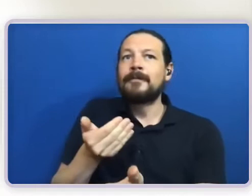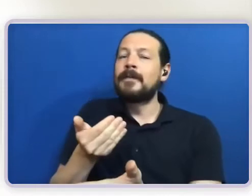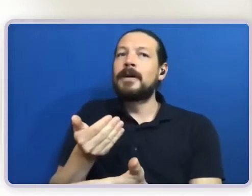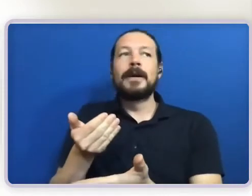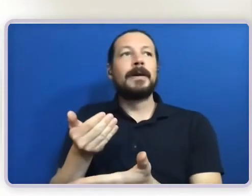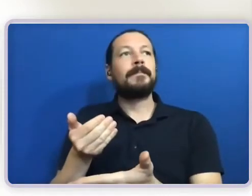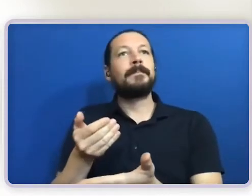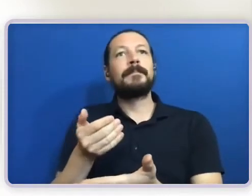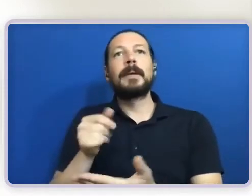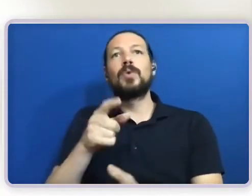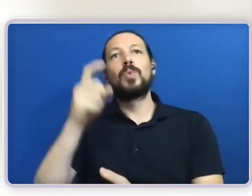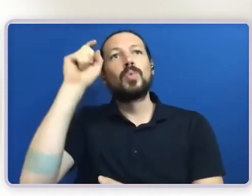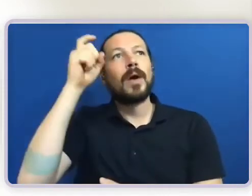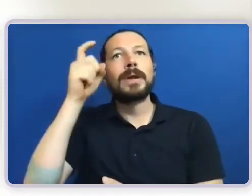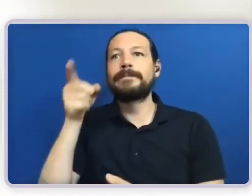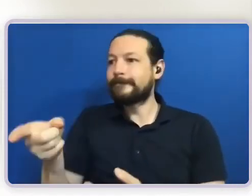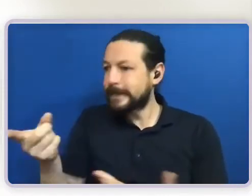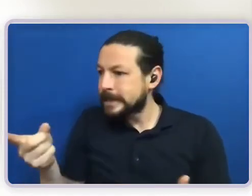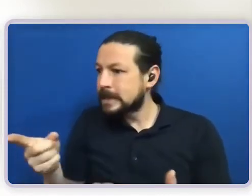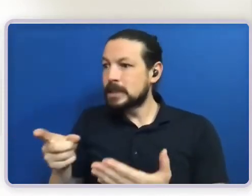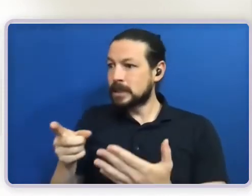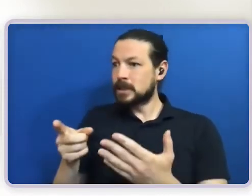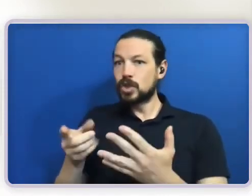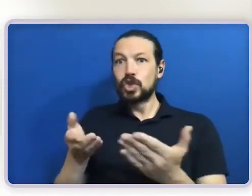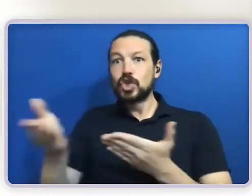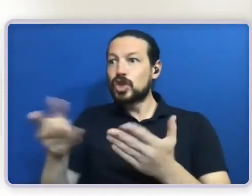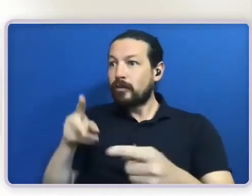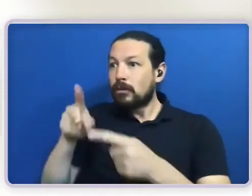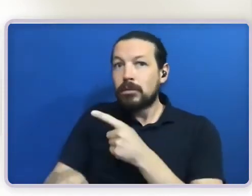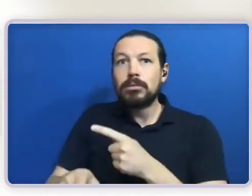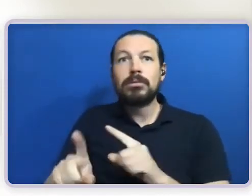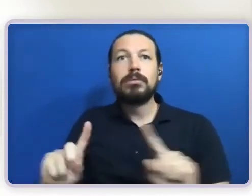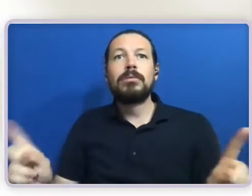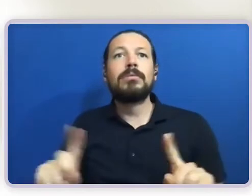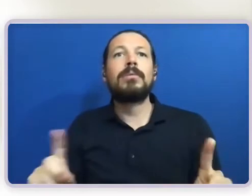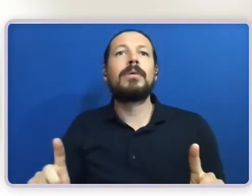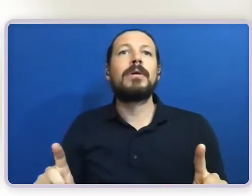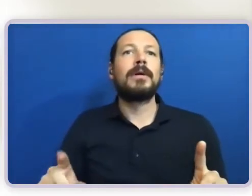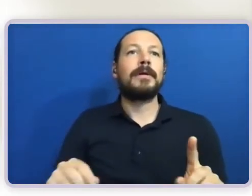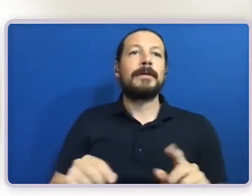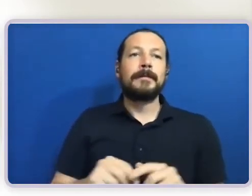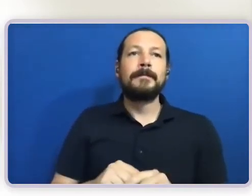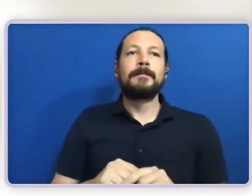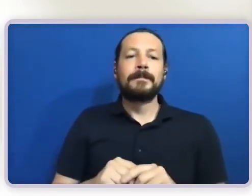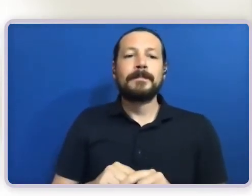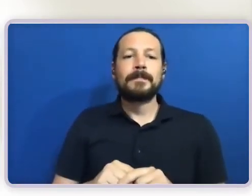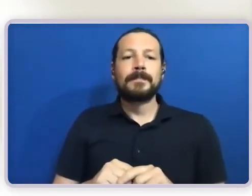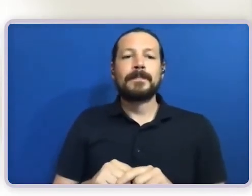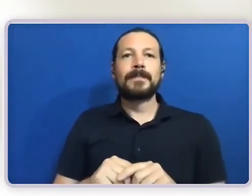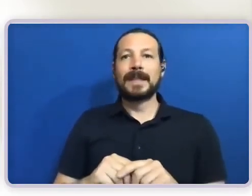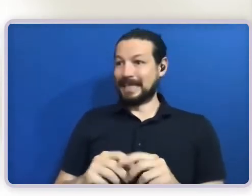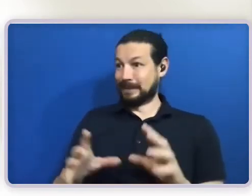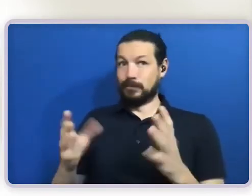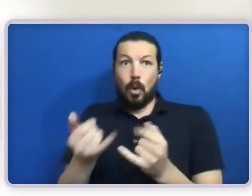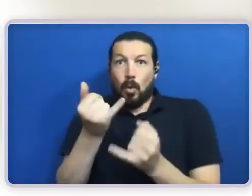worried about their ability to still access services. And that might be particularly if there are not many services in